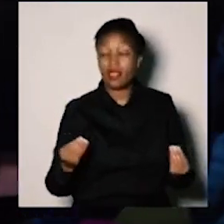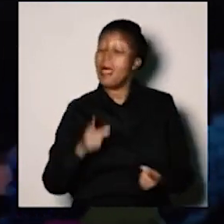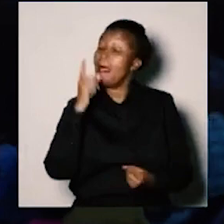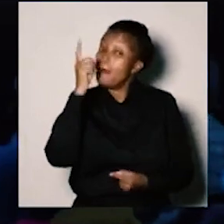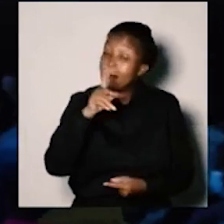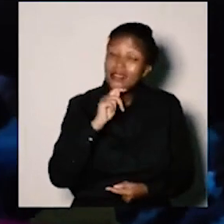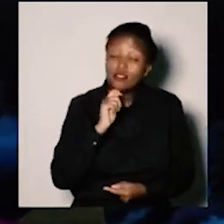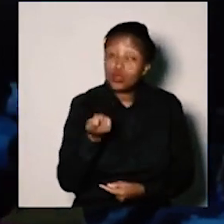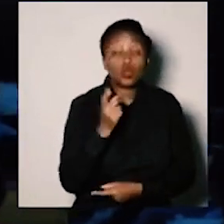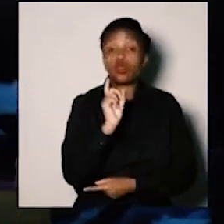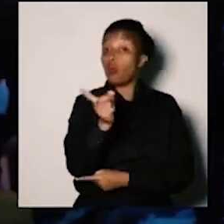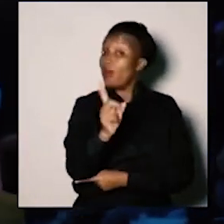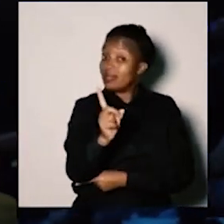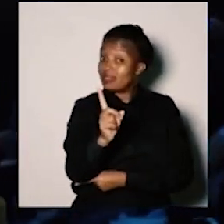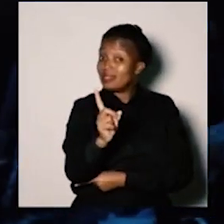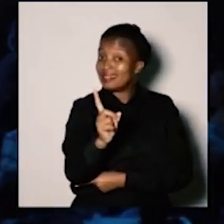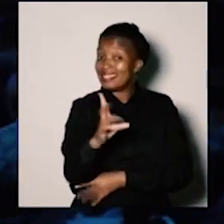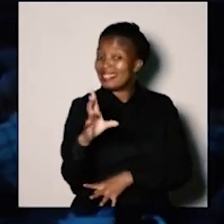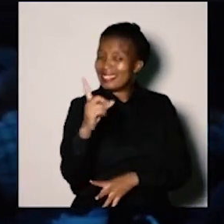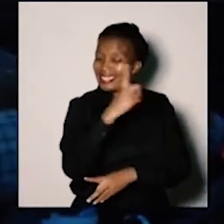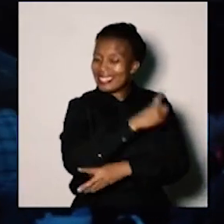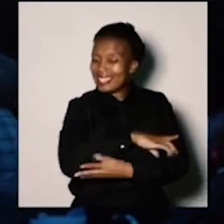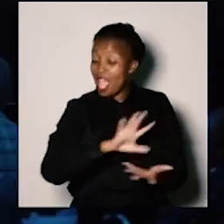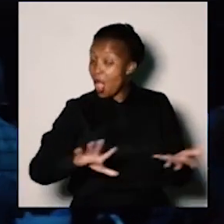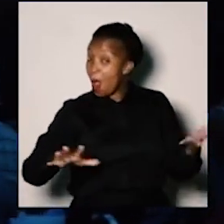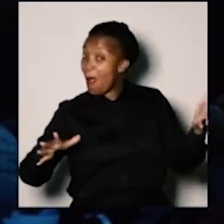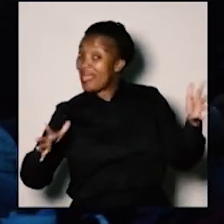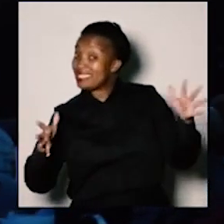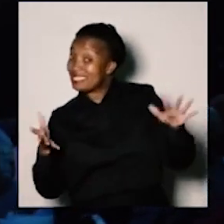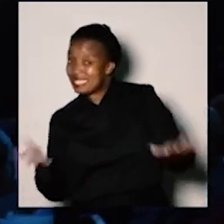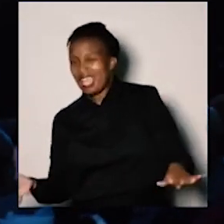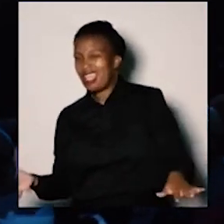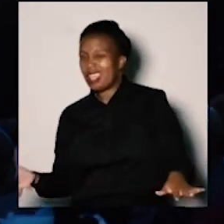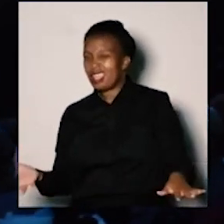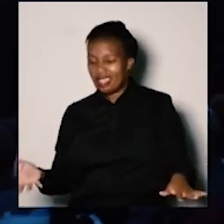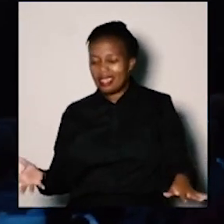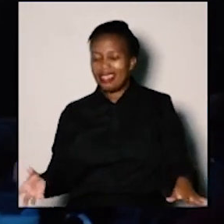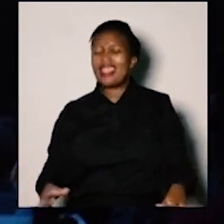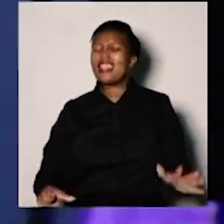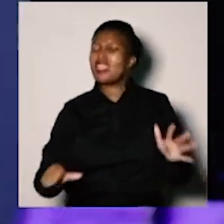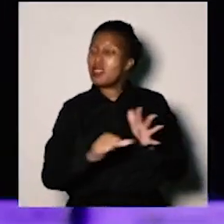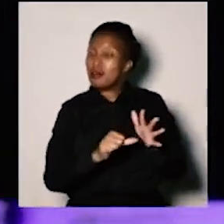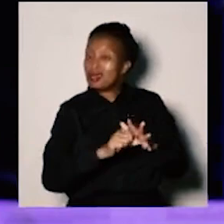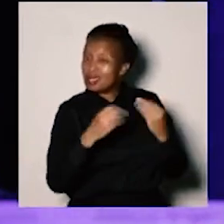reality. The day we leave this world, it's going to be all about our souls.